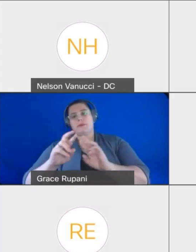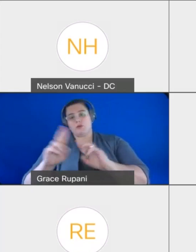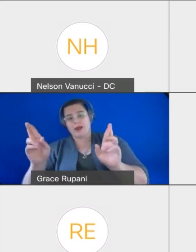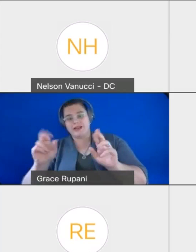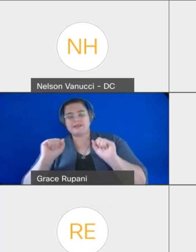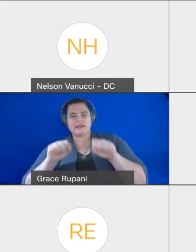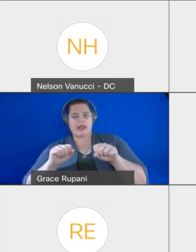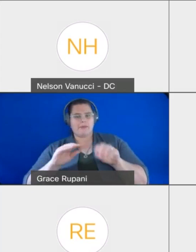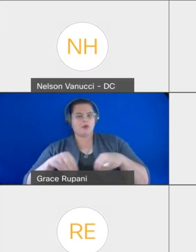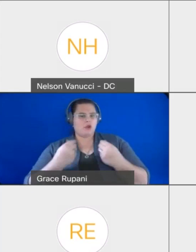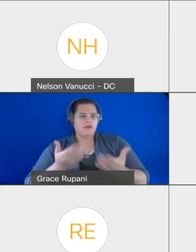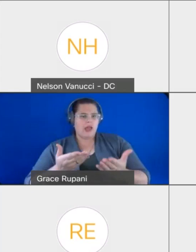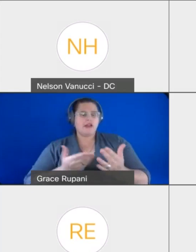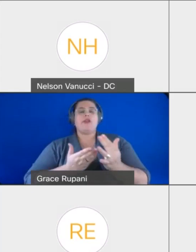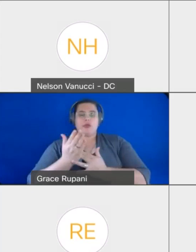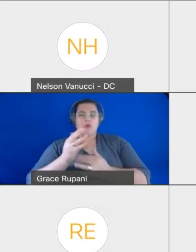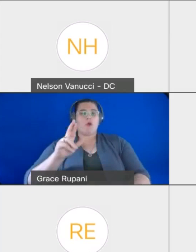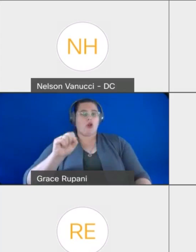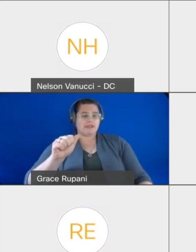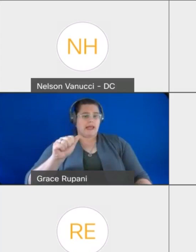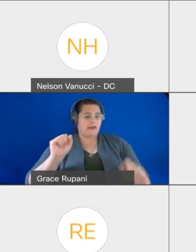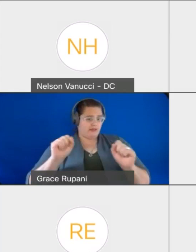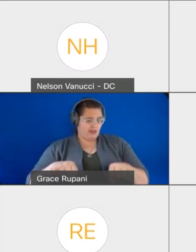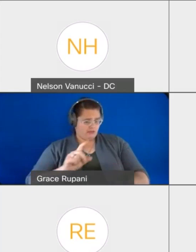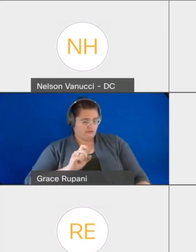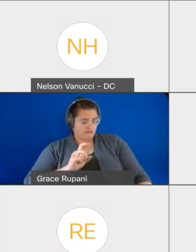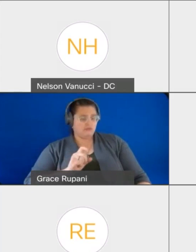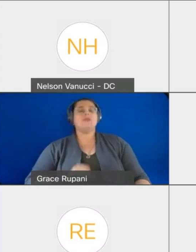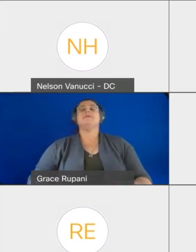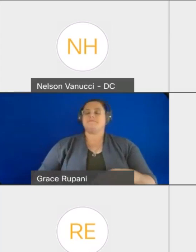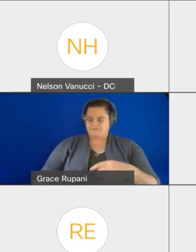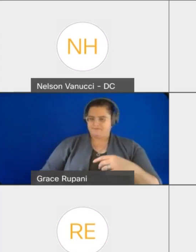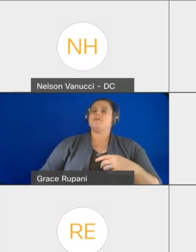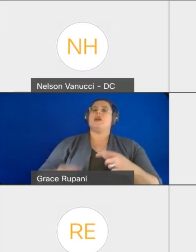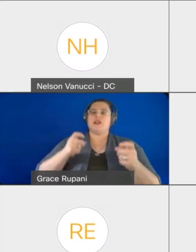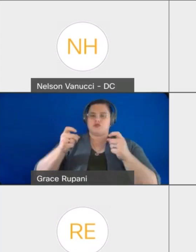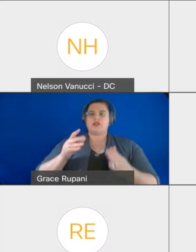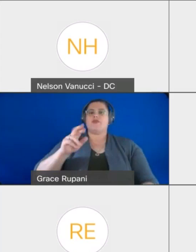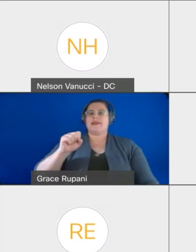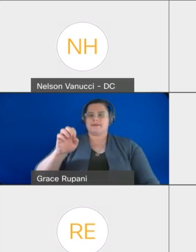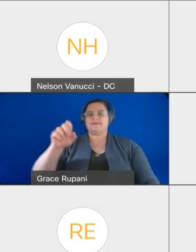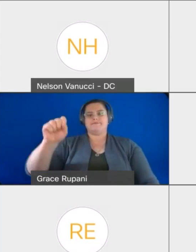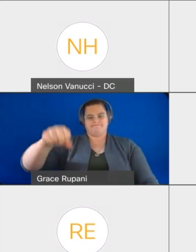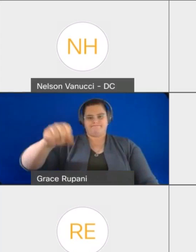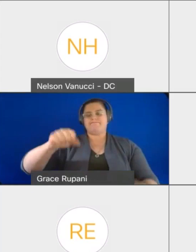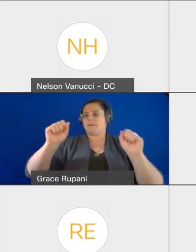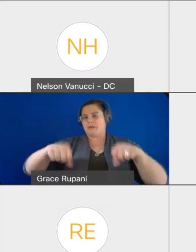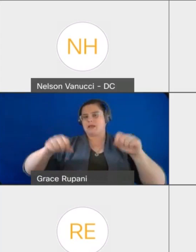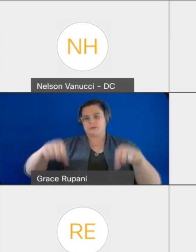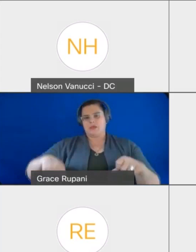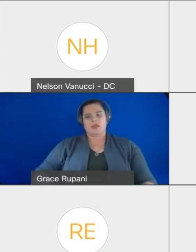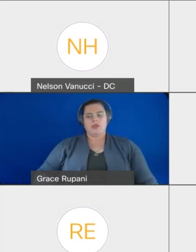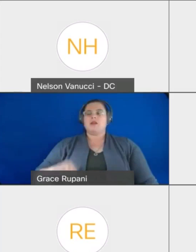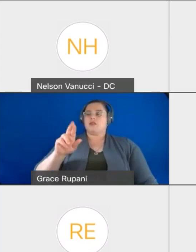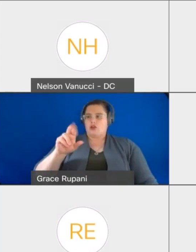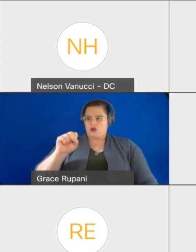say here, through RSA. Yes, that is possible. RSA did provide guidance to all